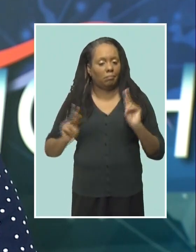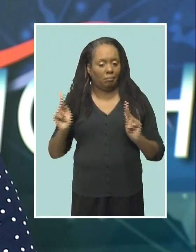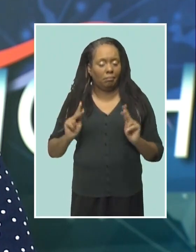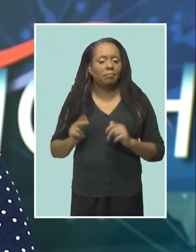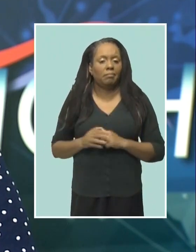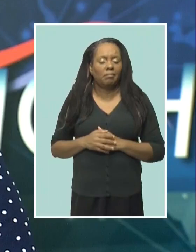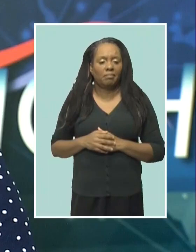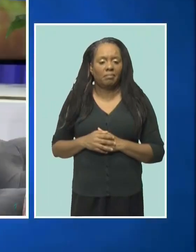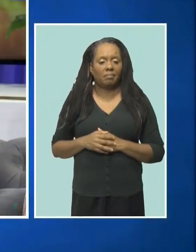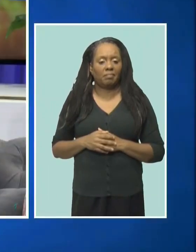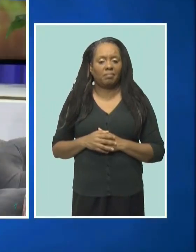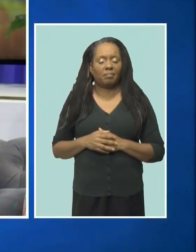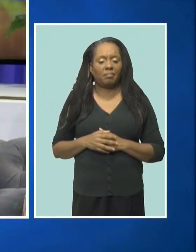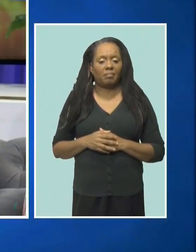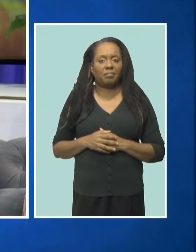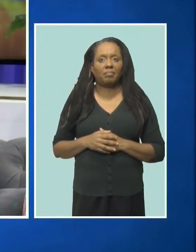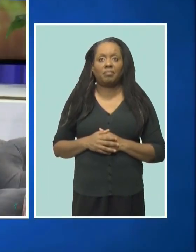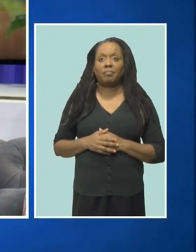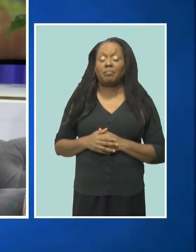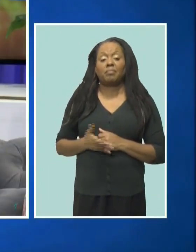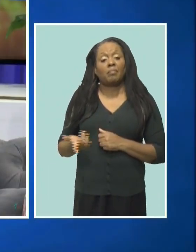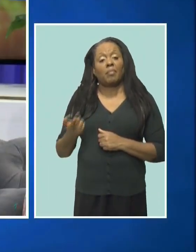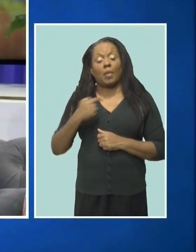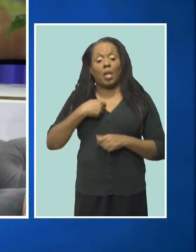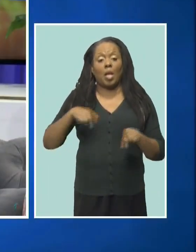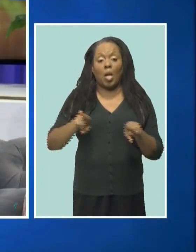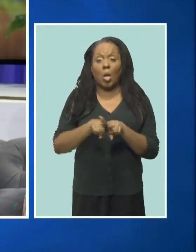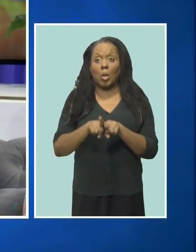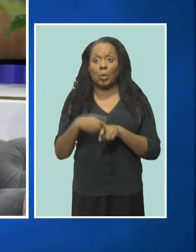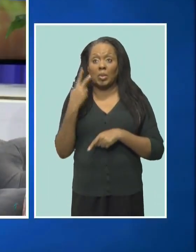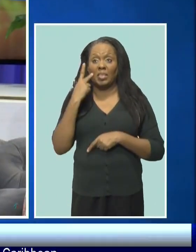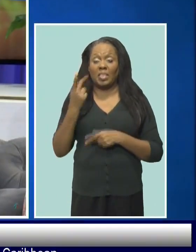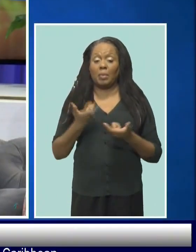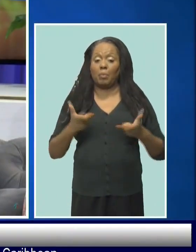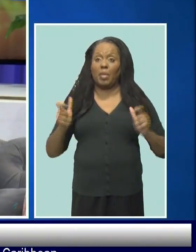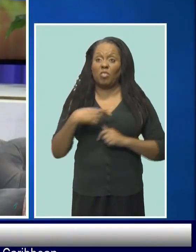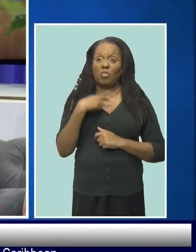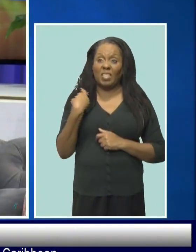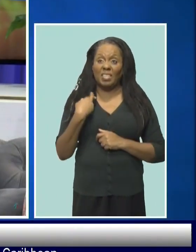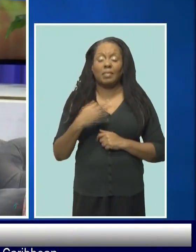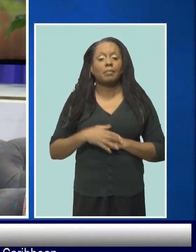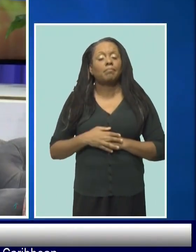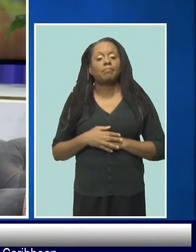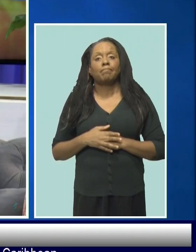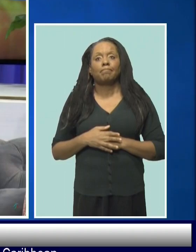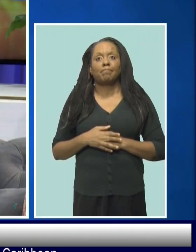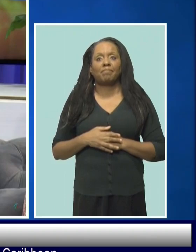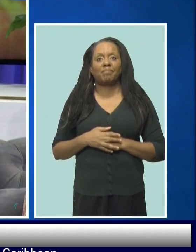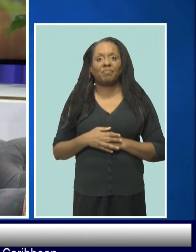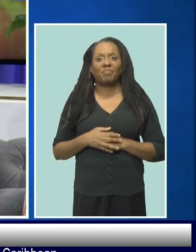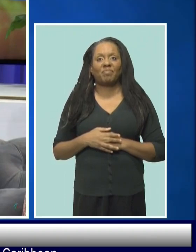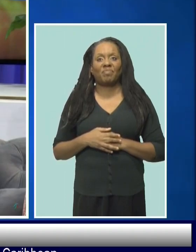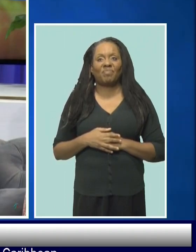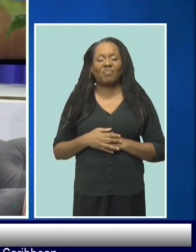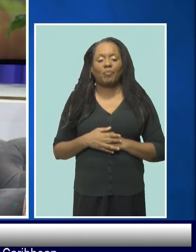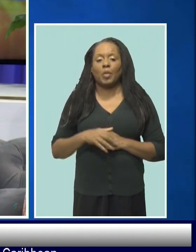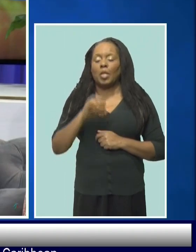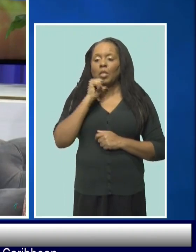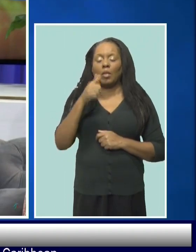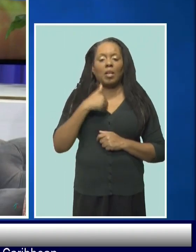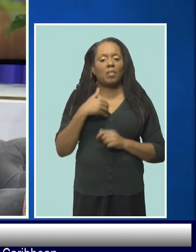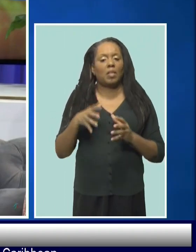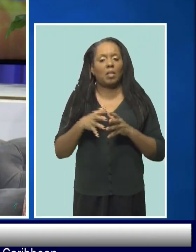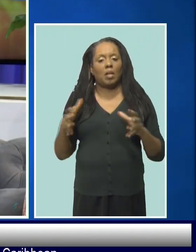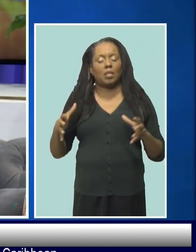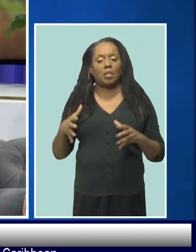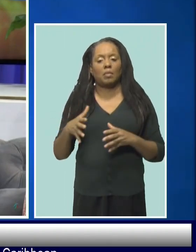others. And I also see one of the biggest risks is the lack of U.S. private sector here. There are